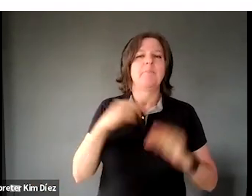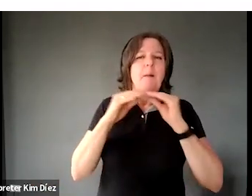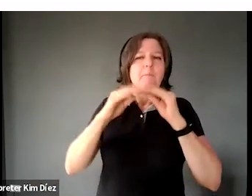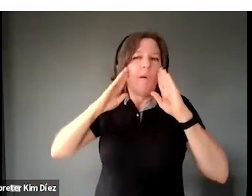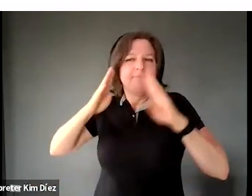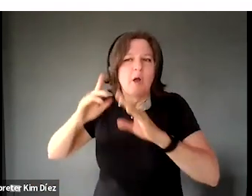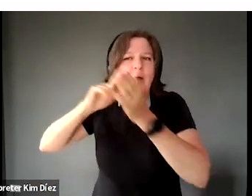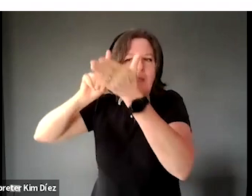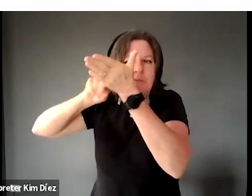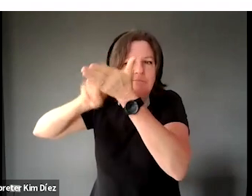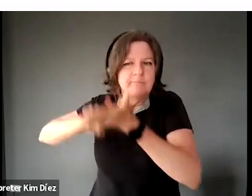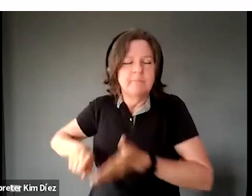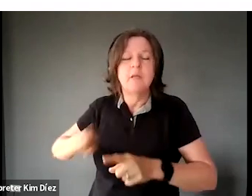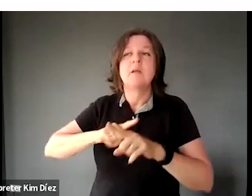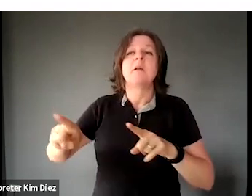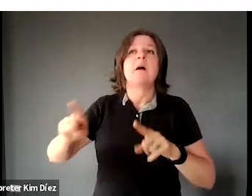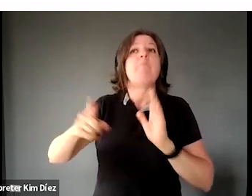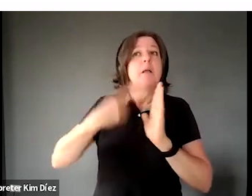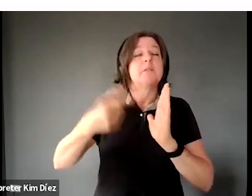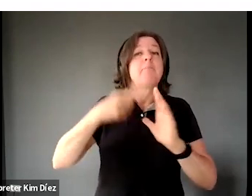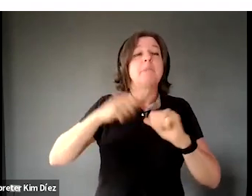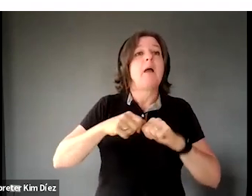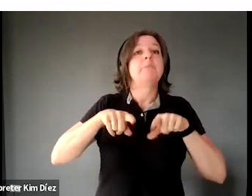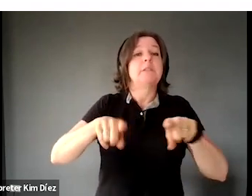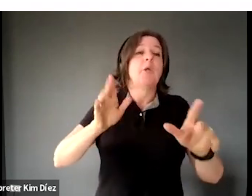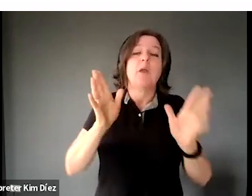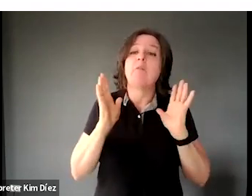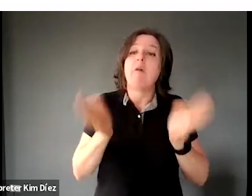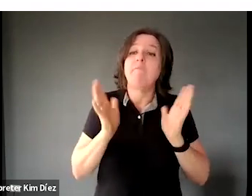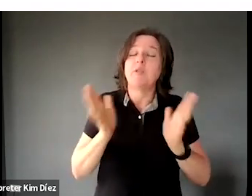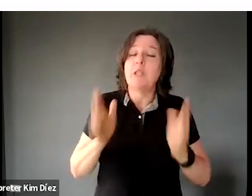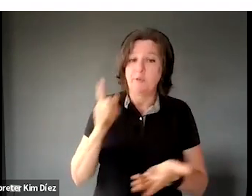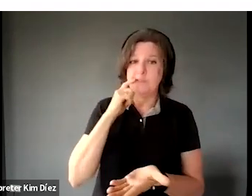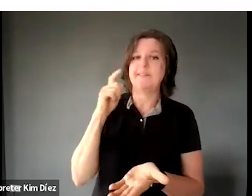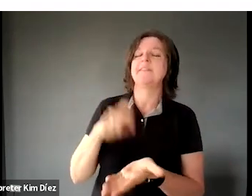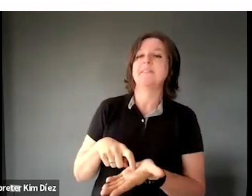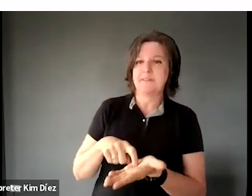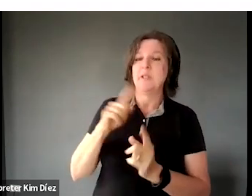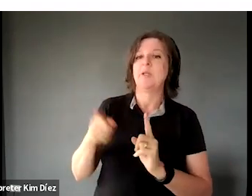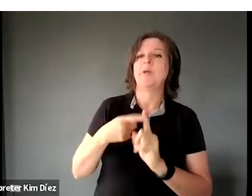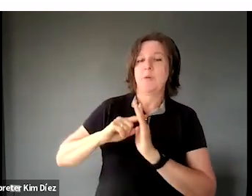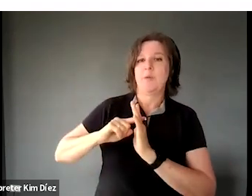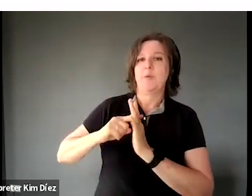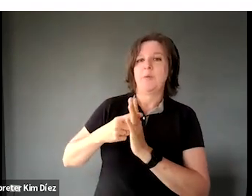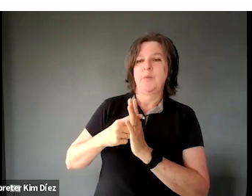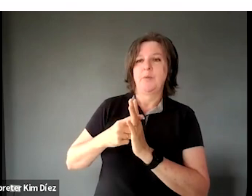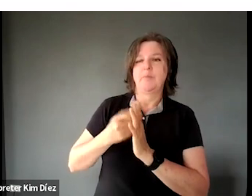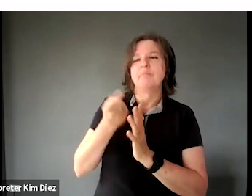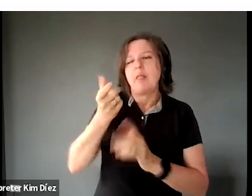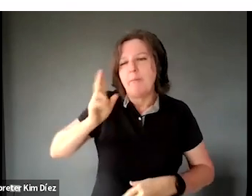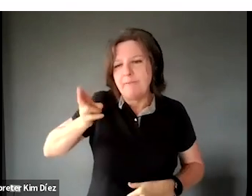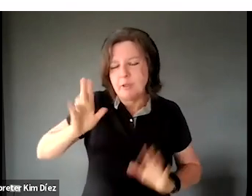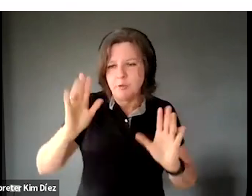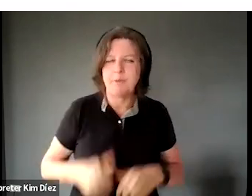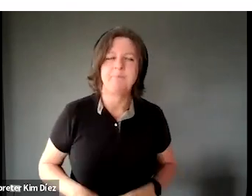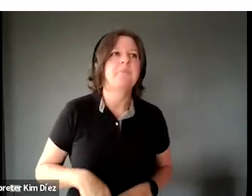Honestly, I don't know much about that because I focus more on research. But what I have observed